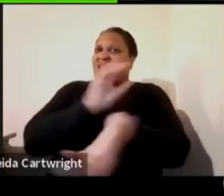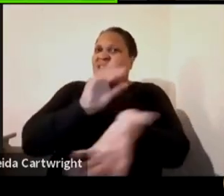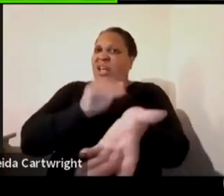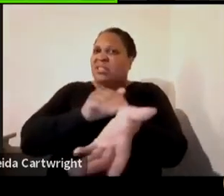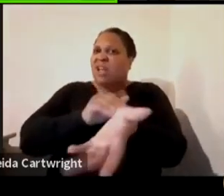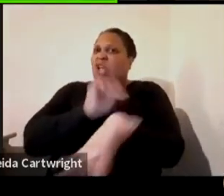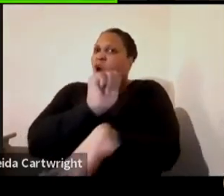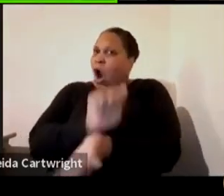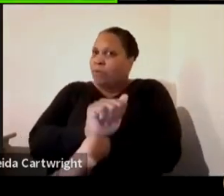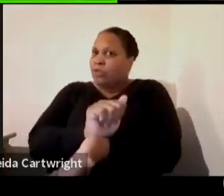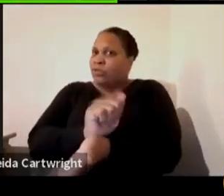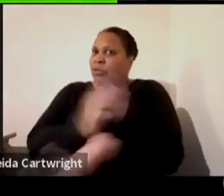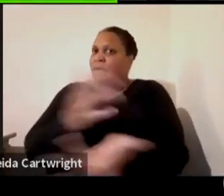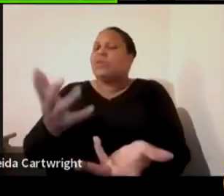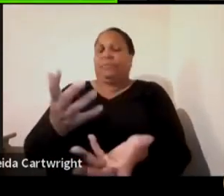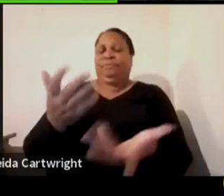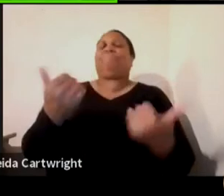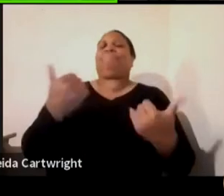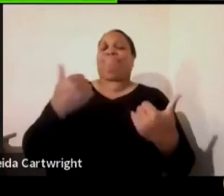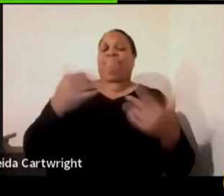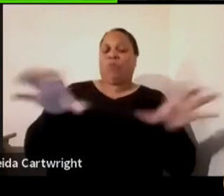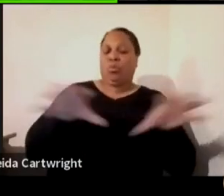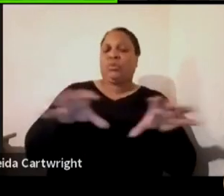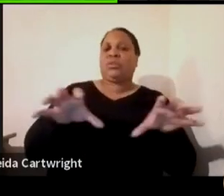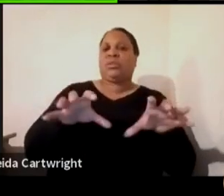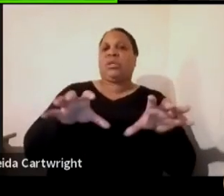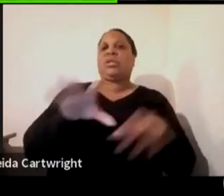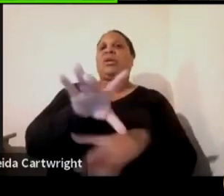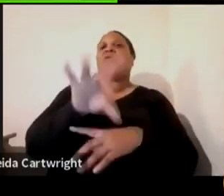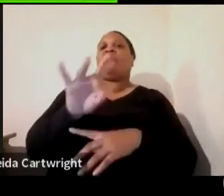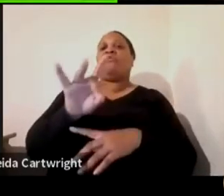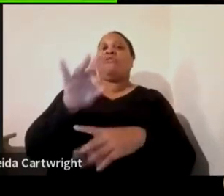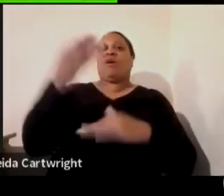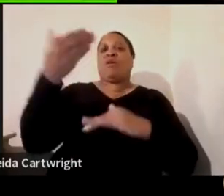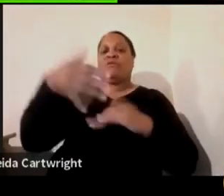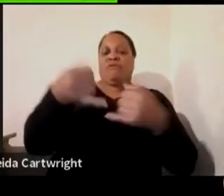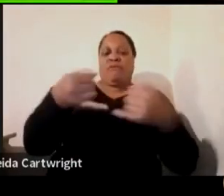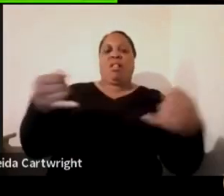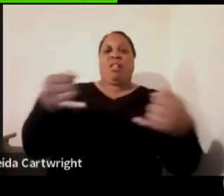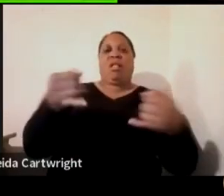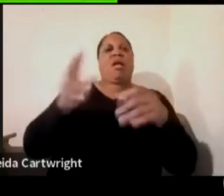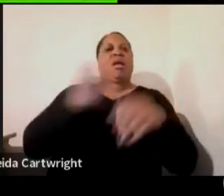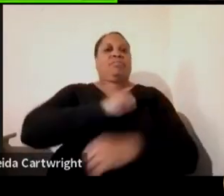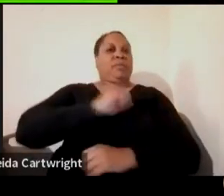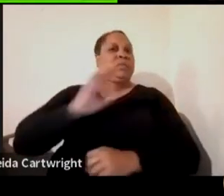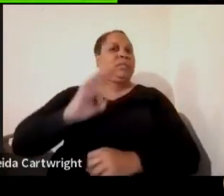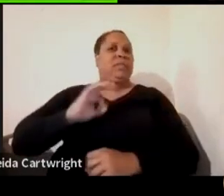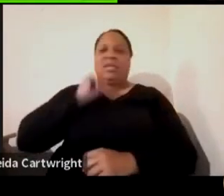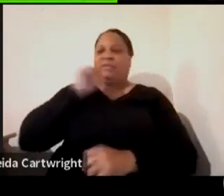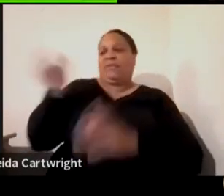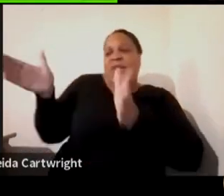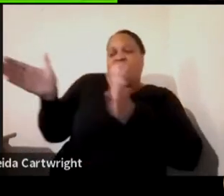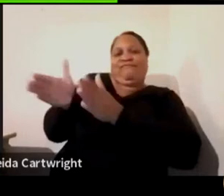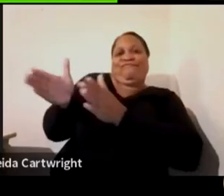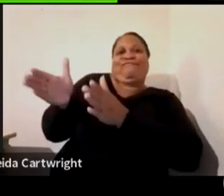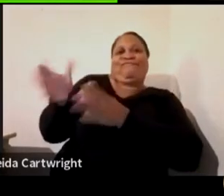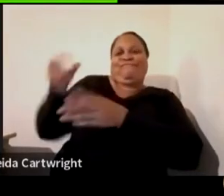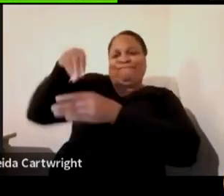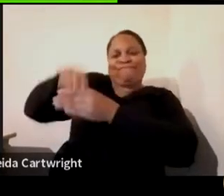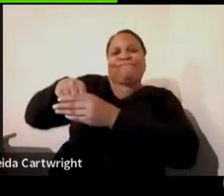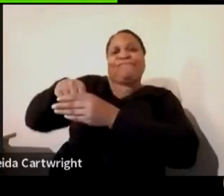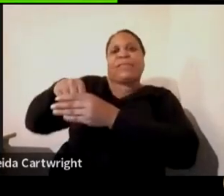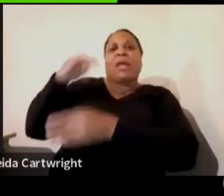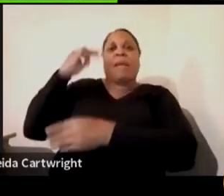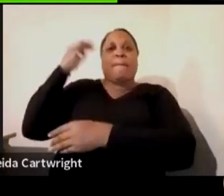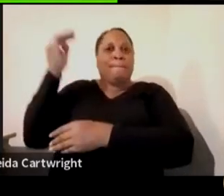So what we have done to identify frontline personnel who may not work with the Ministry of Health or with the